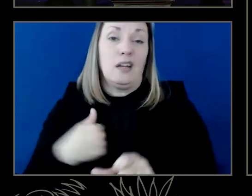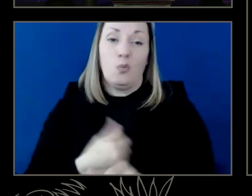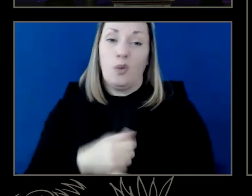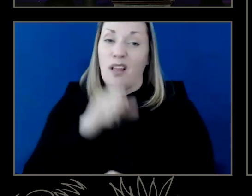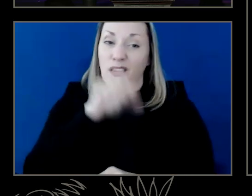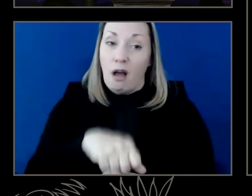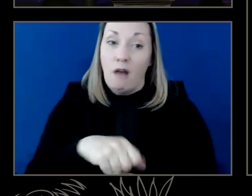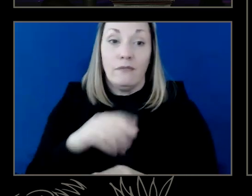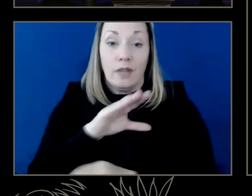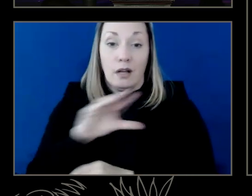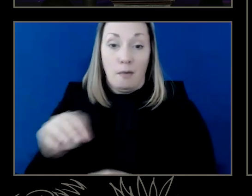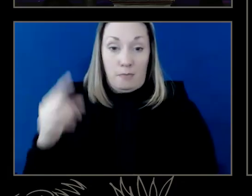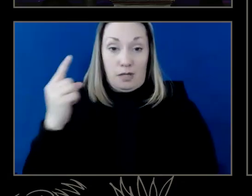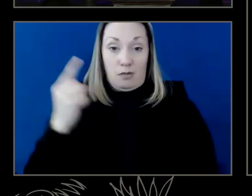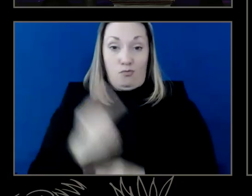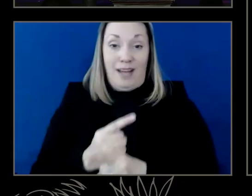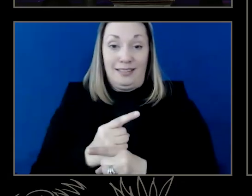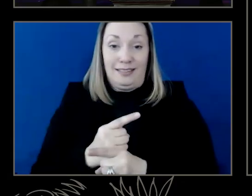right?